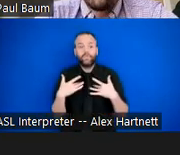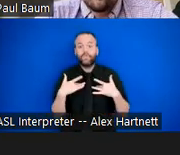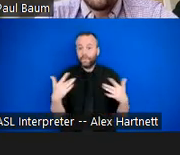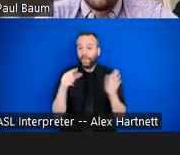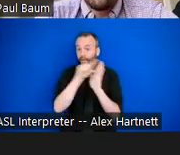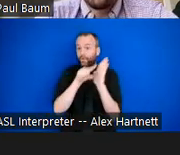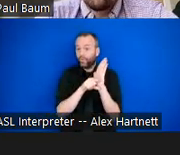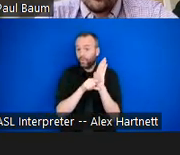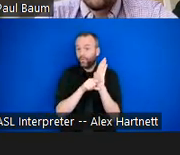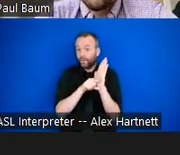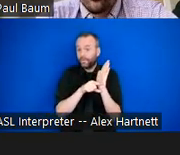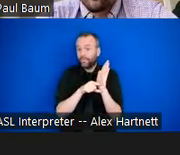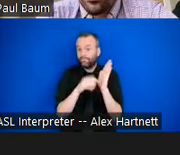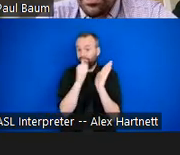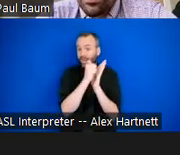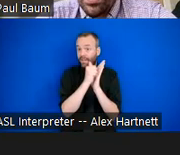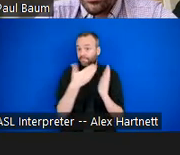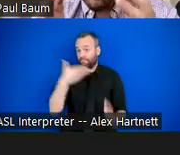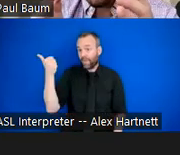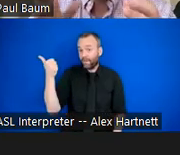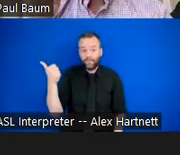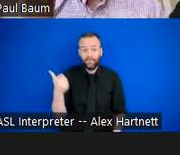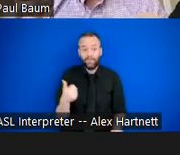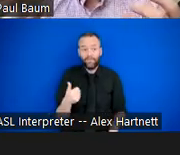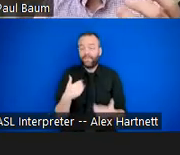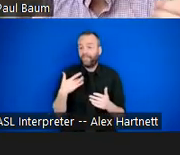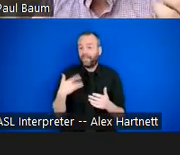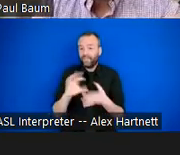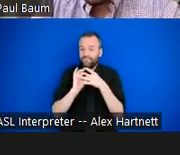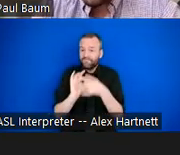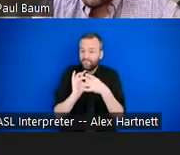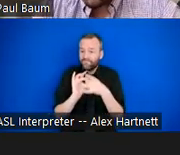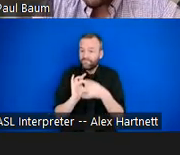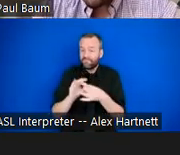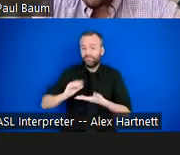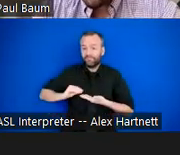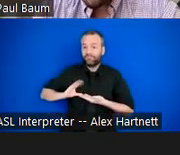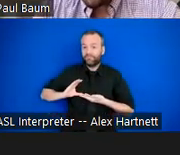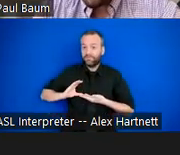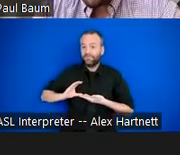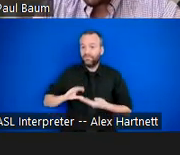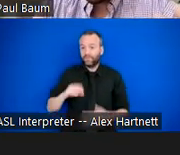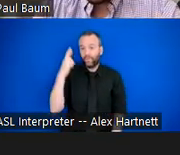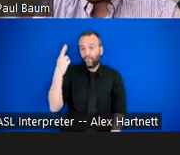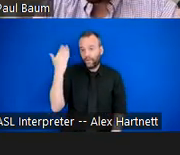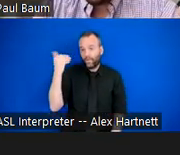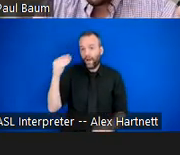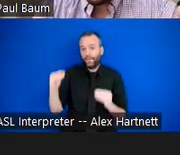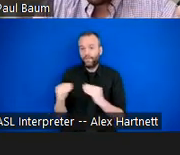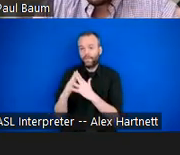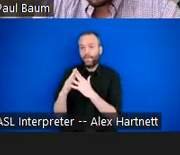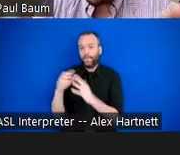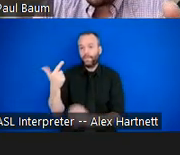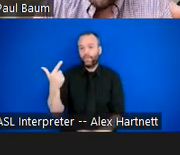So those who have greater school connectedness, right? The reason for a GSA, the reason